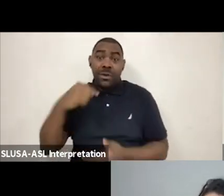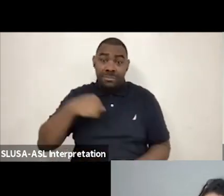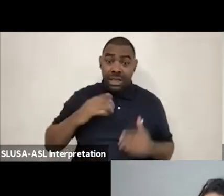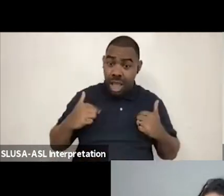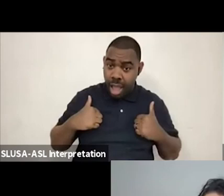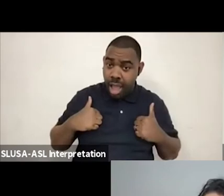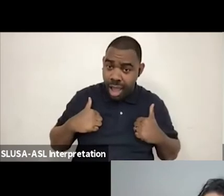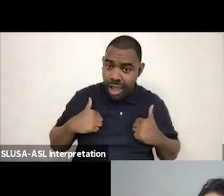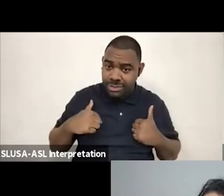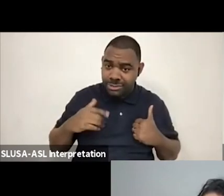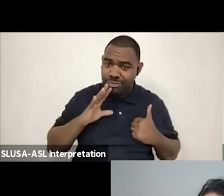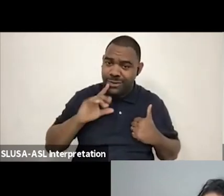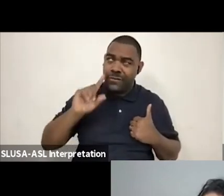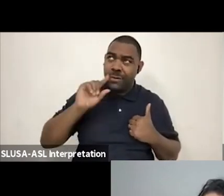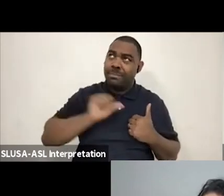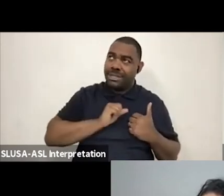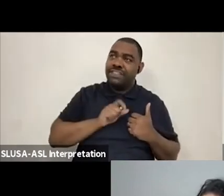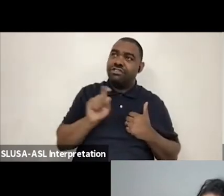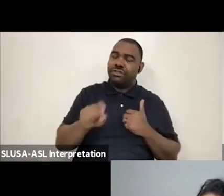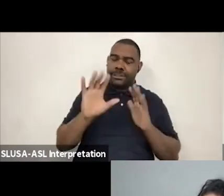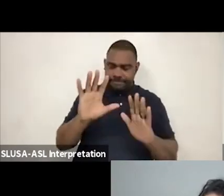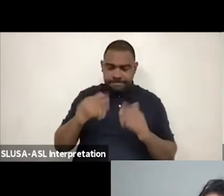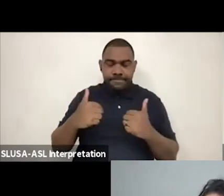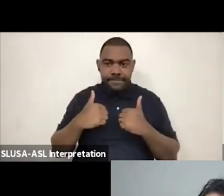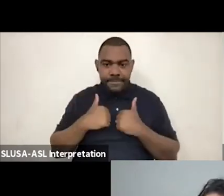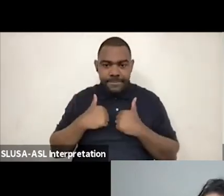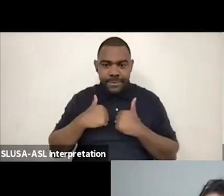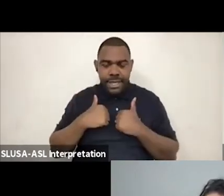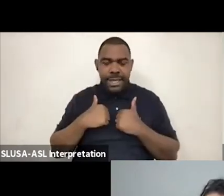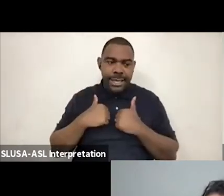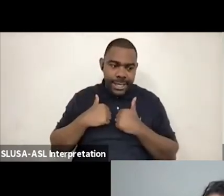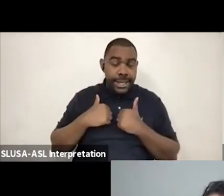for me, I'll speak, you know, as I should speak for me.